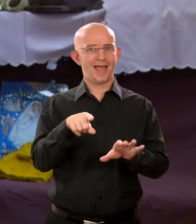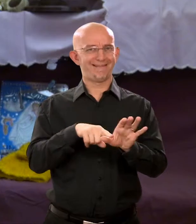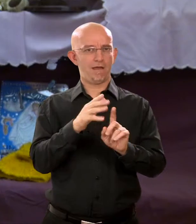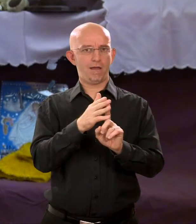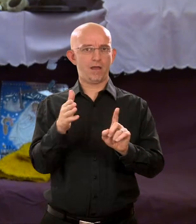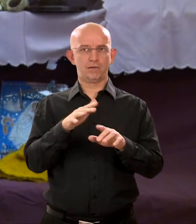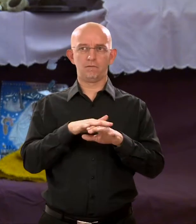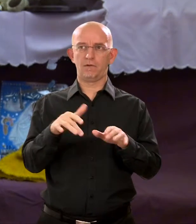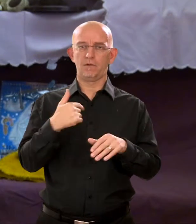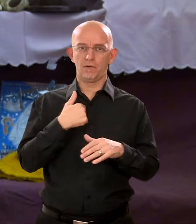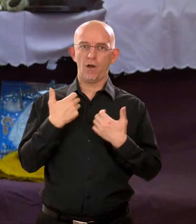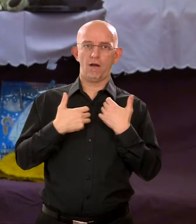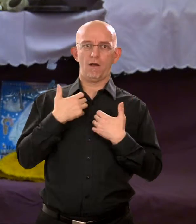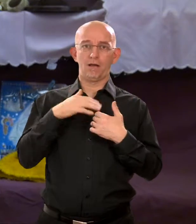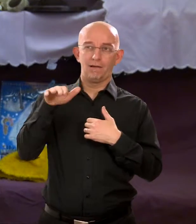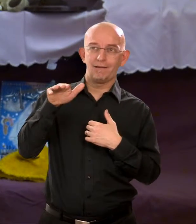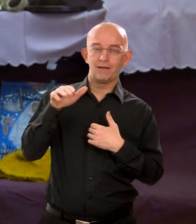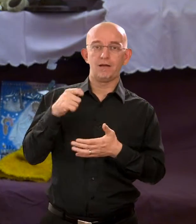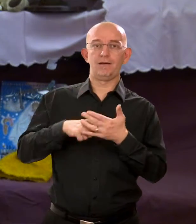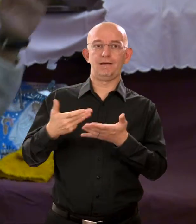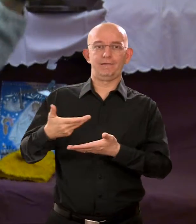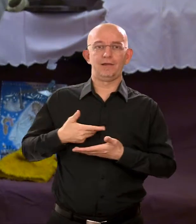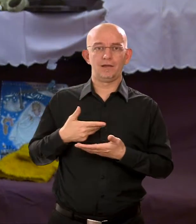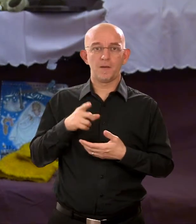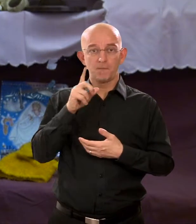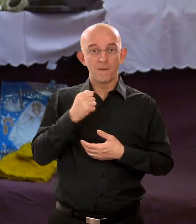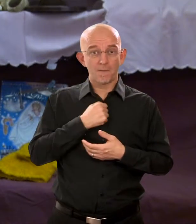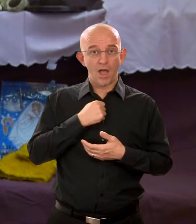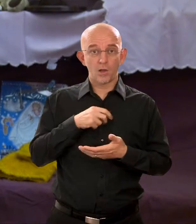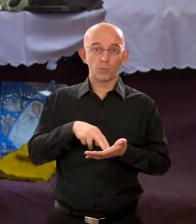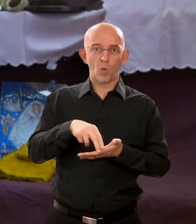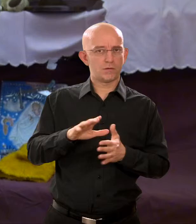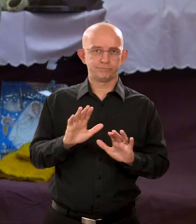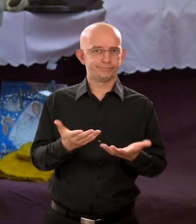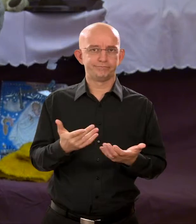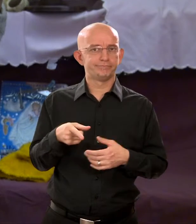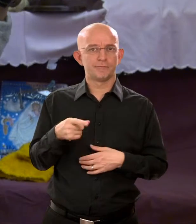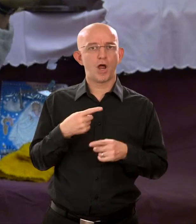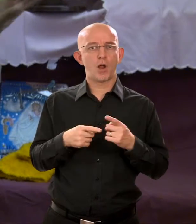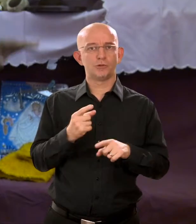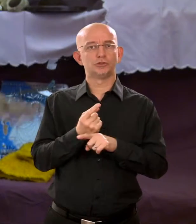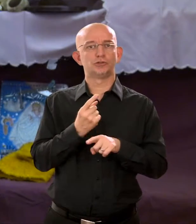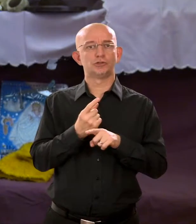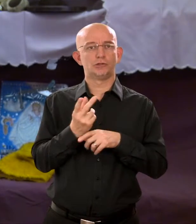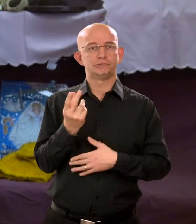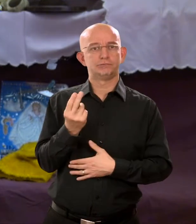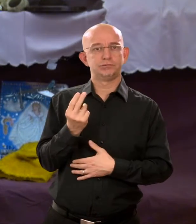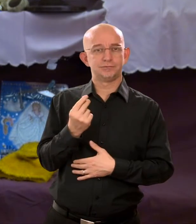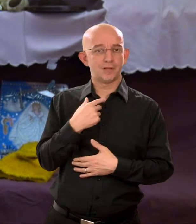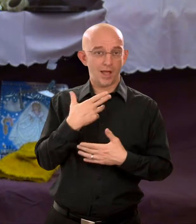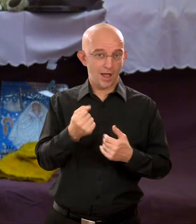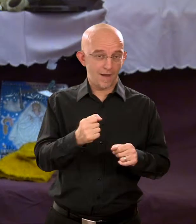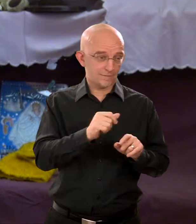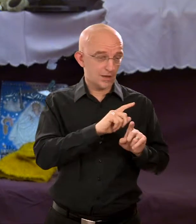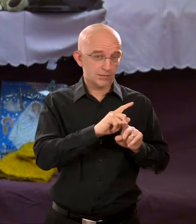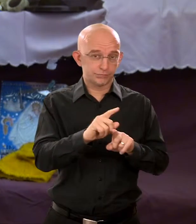walkie-talkie dolls were in fashion that year, and I had one bought for me, but mine didn't walk, it only